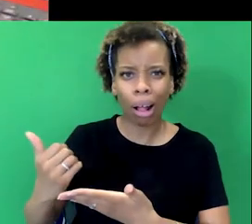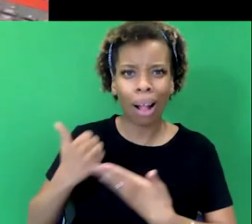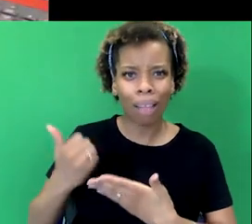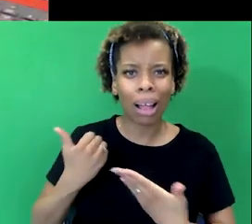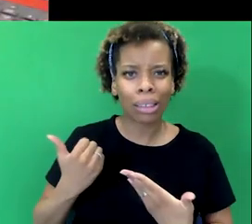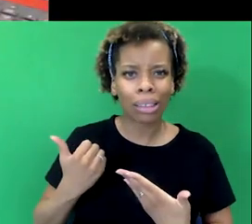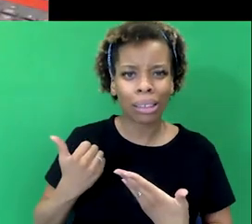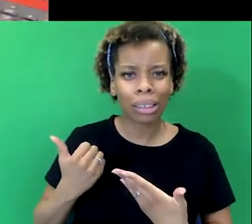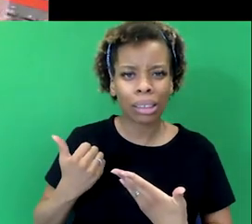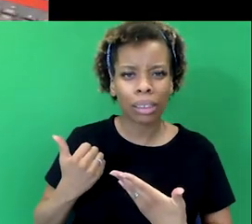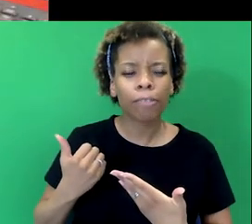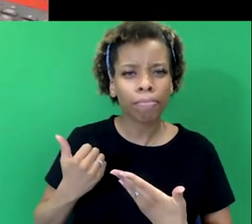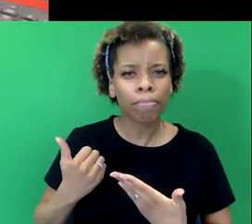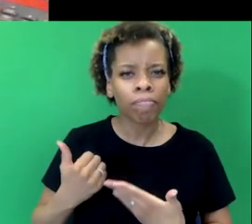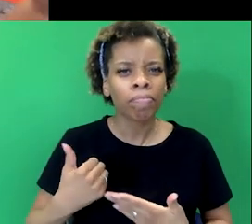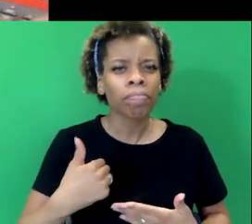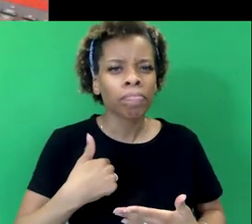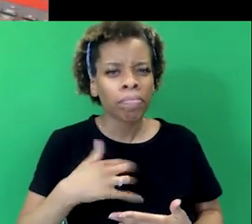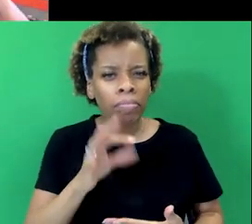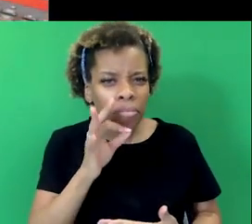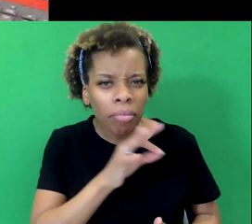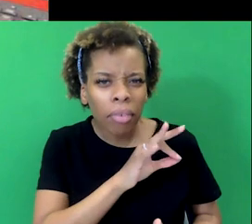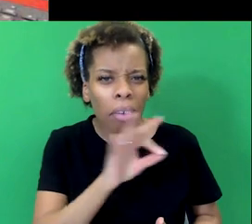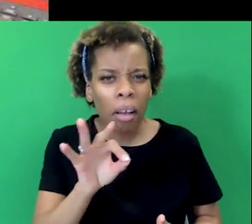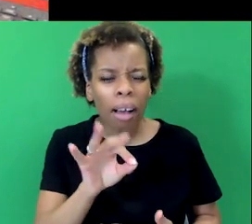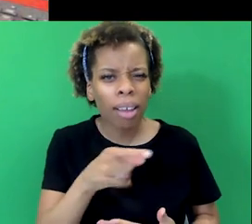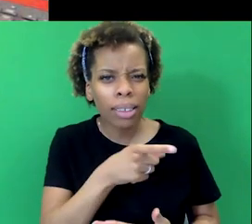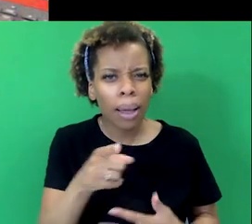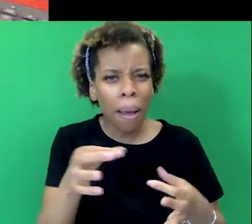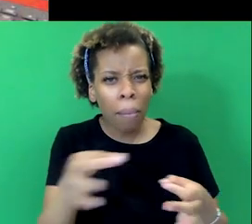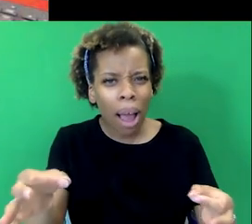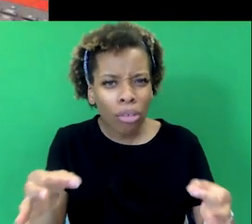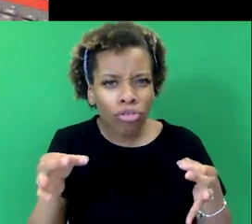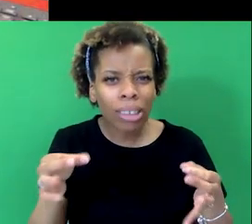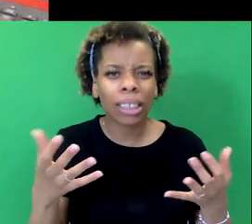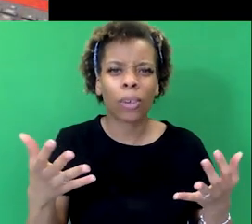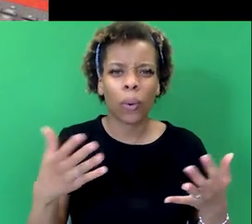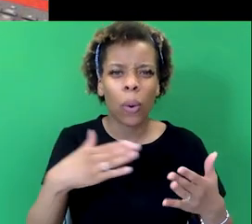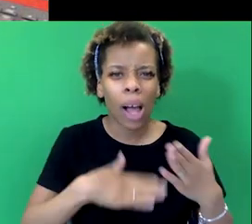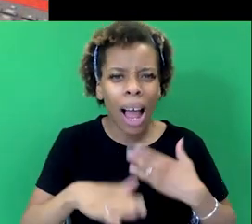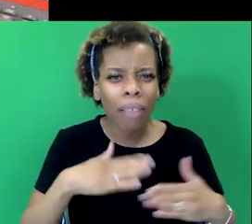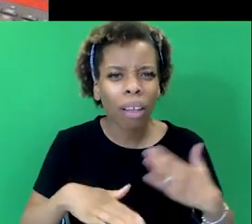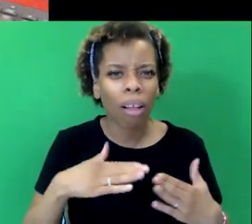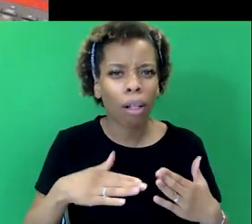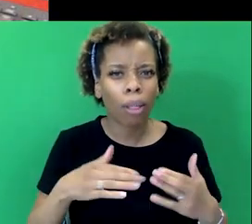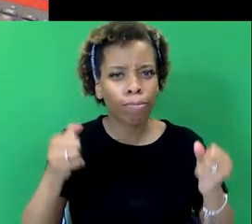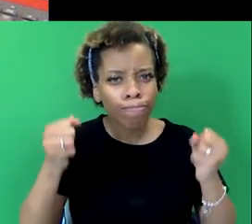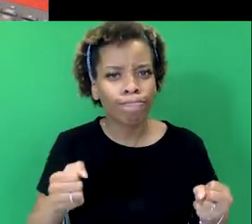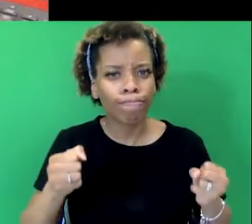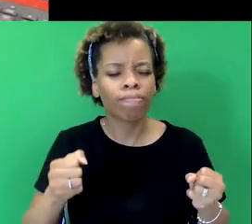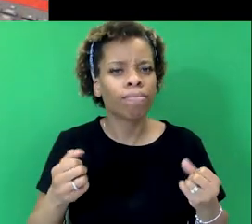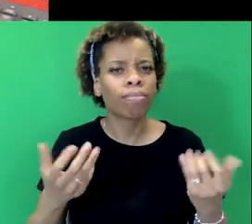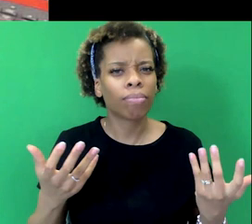are some of those lines? What are some of those issues that we need to be, maybe creatives need to be aware of, not so